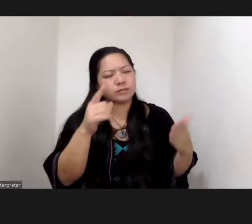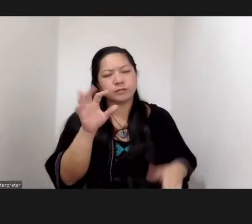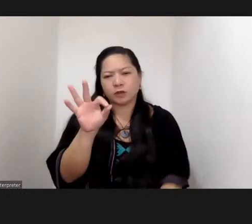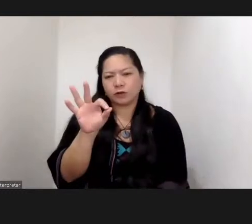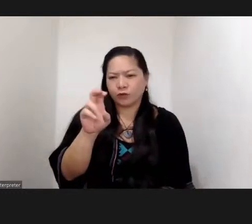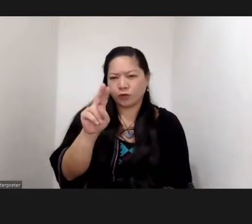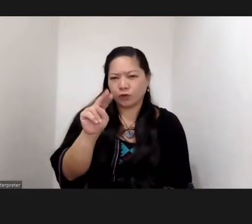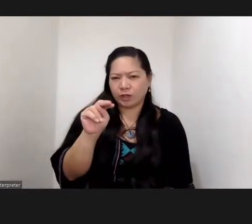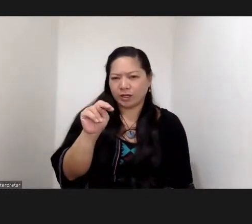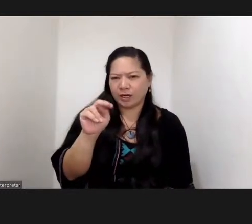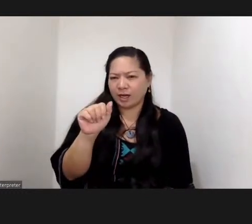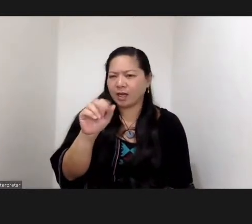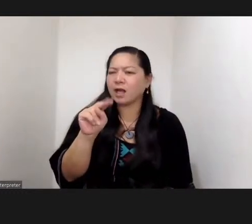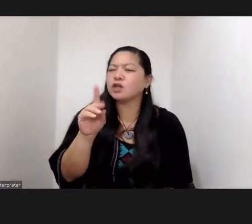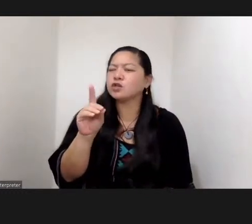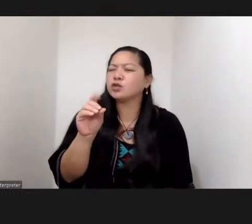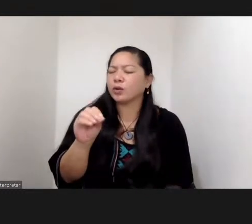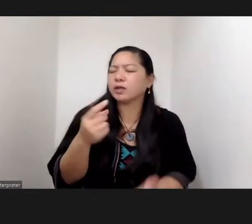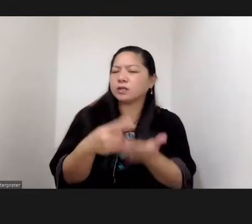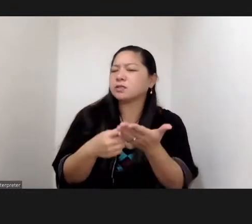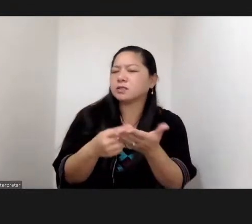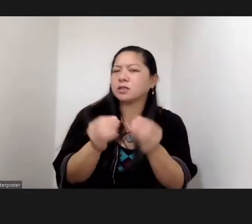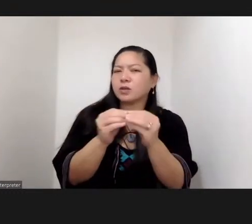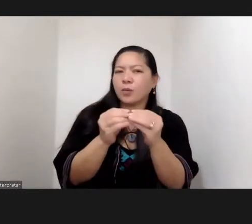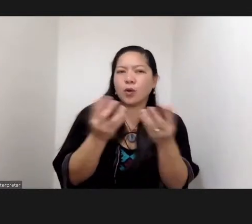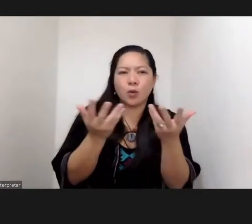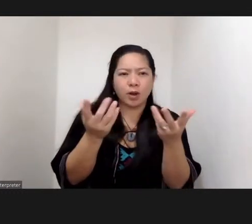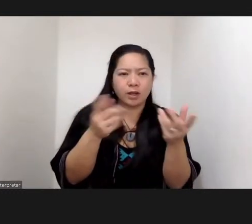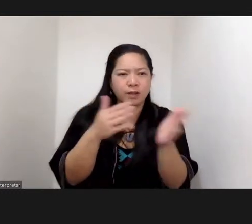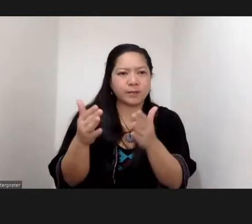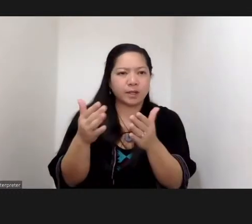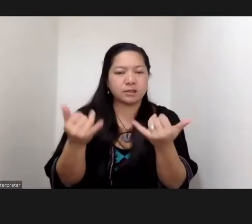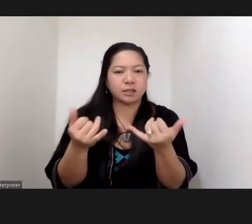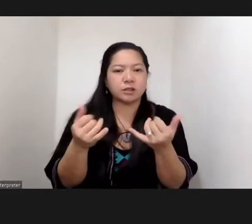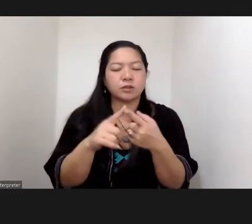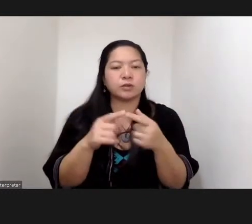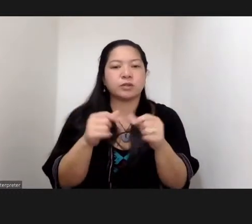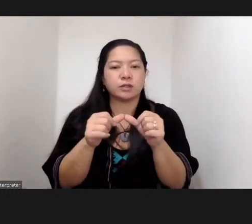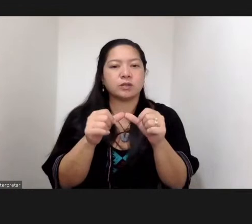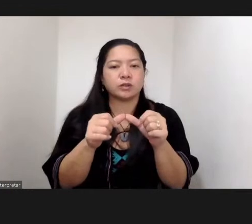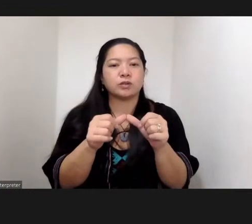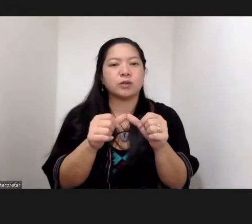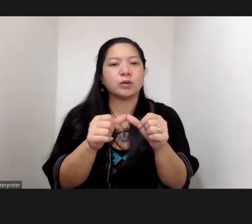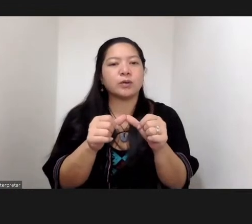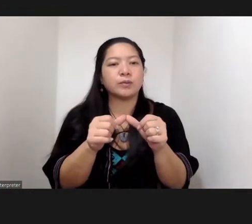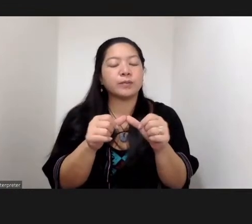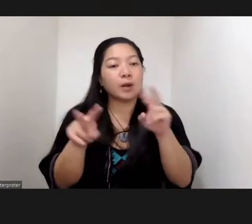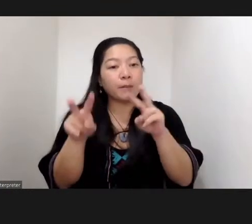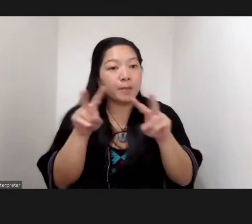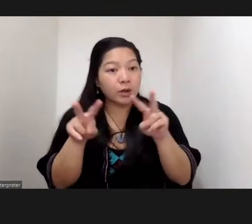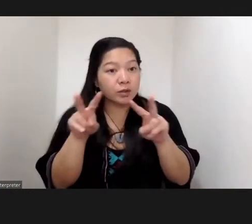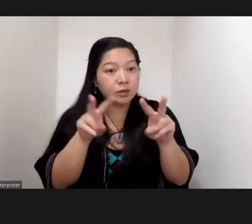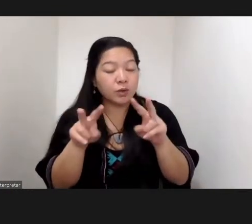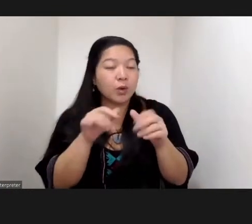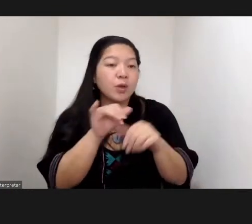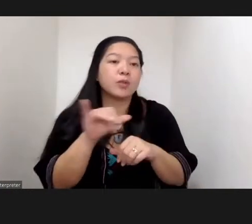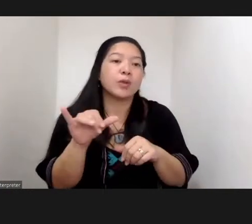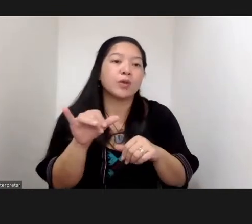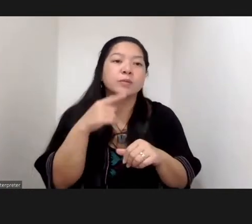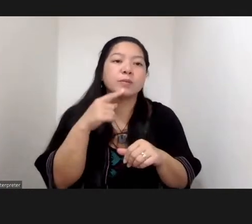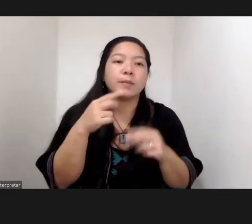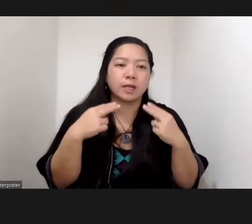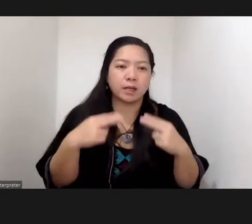can talk more about what the plans are to continuously monitor those public